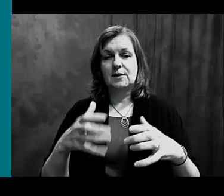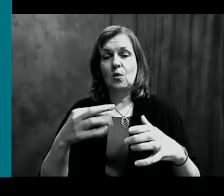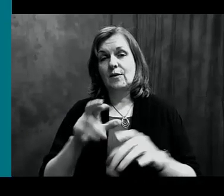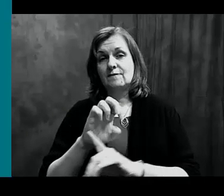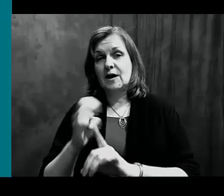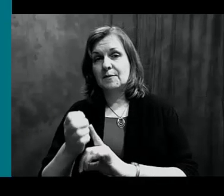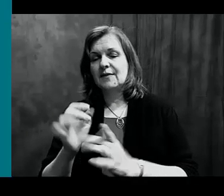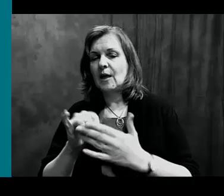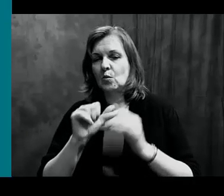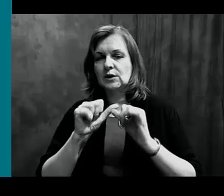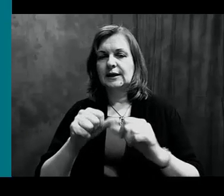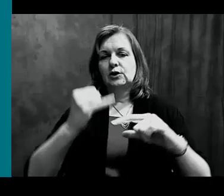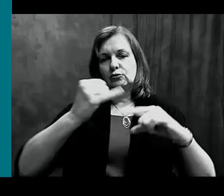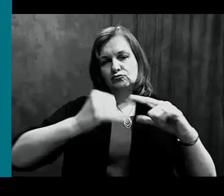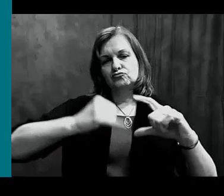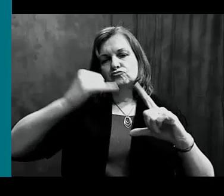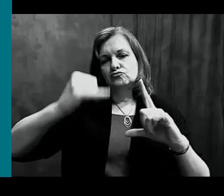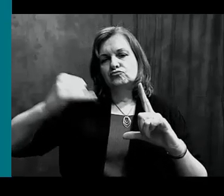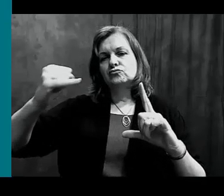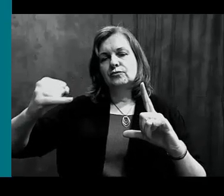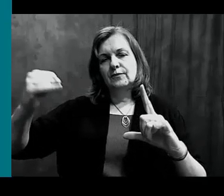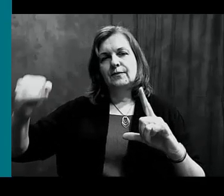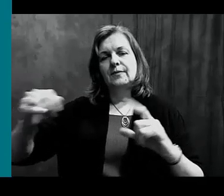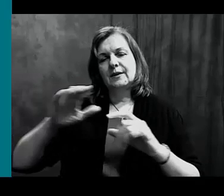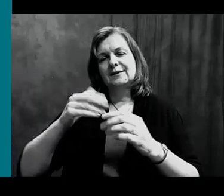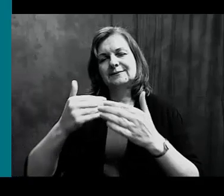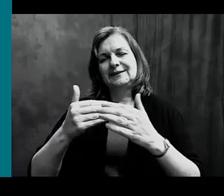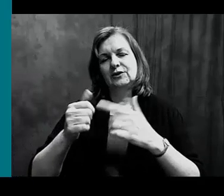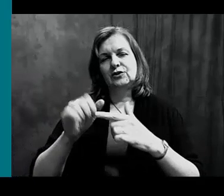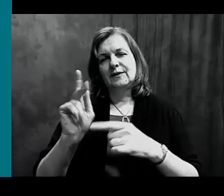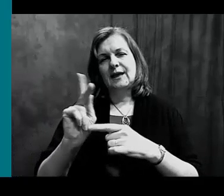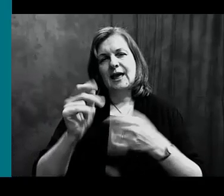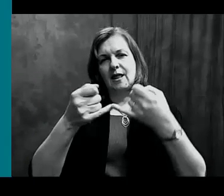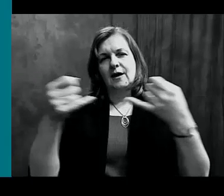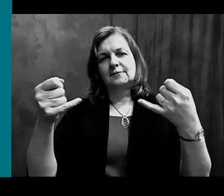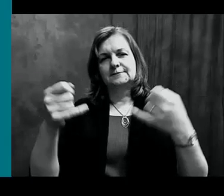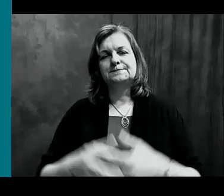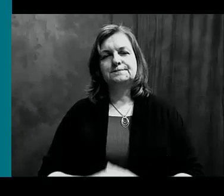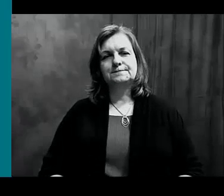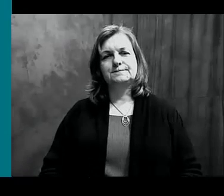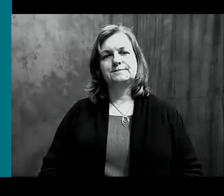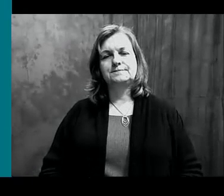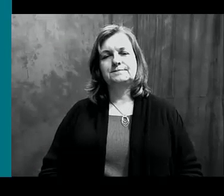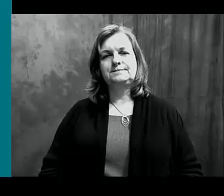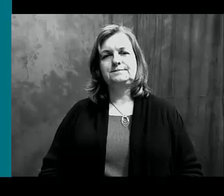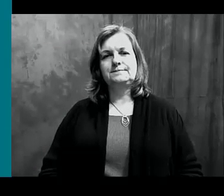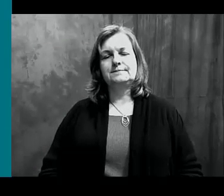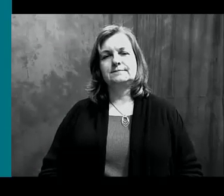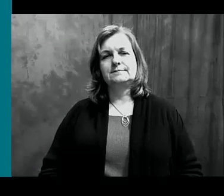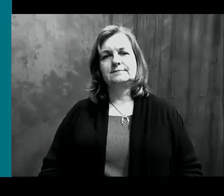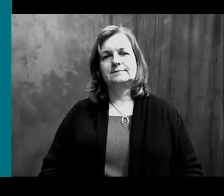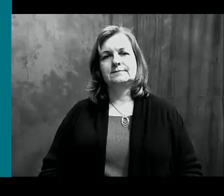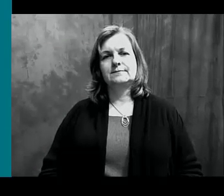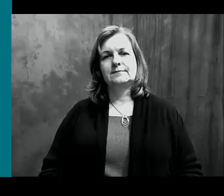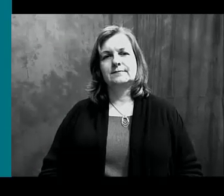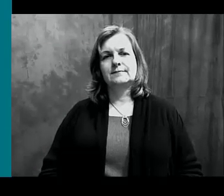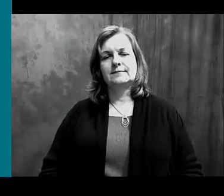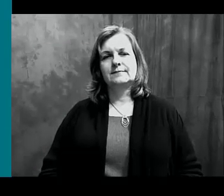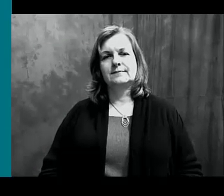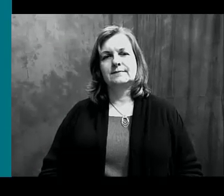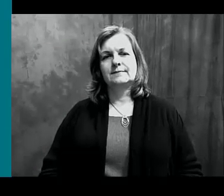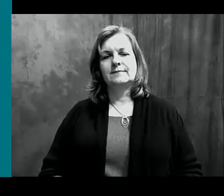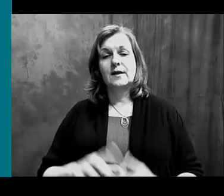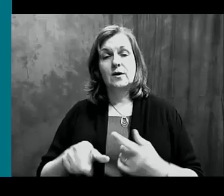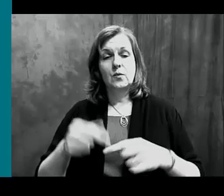in the population or environment, this is the way it's going to continue, sort of this fluctuation about K. So when we